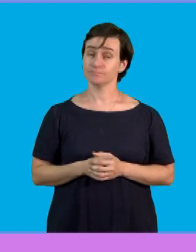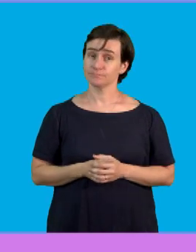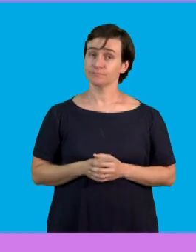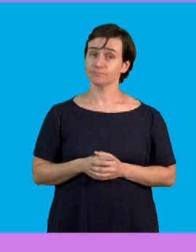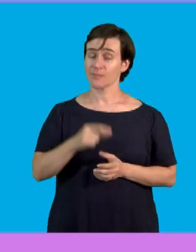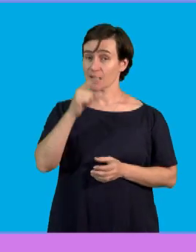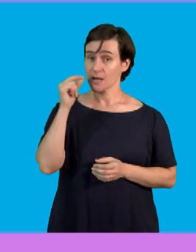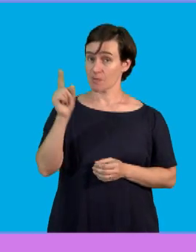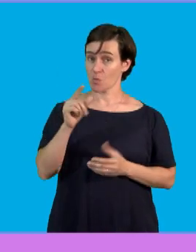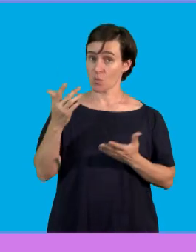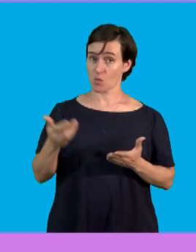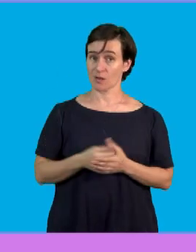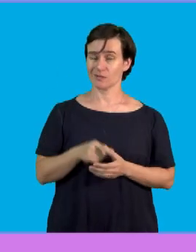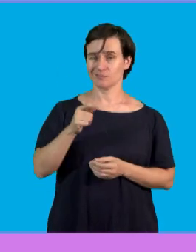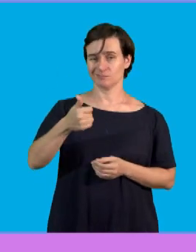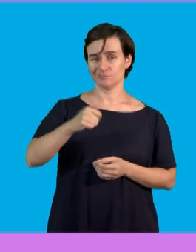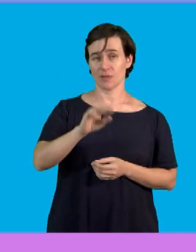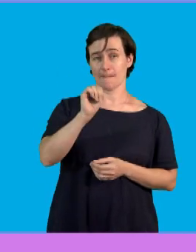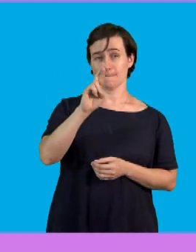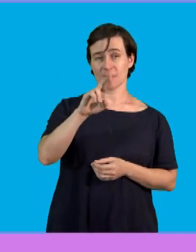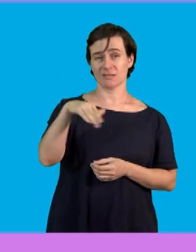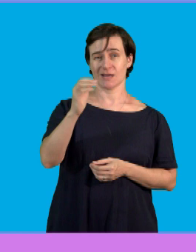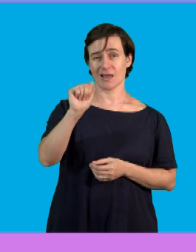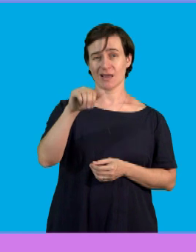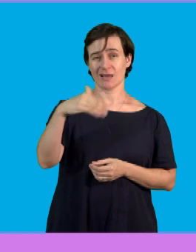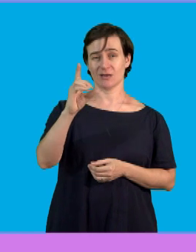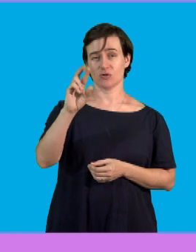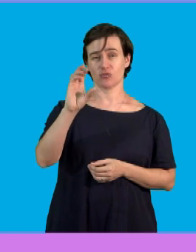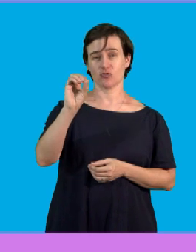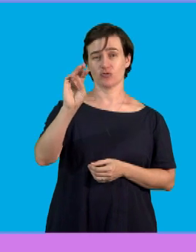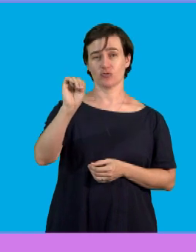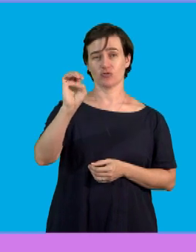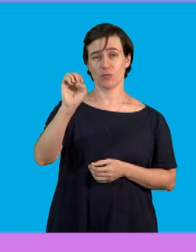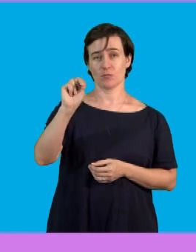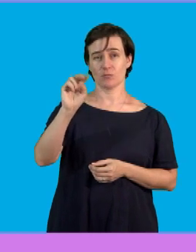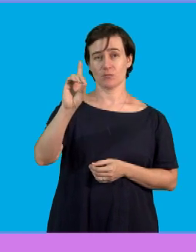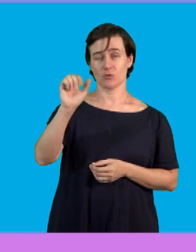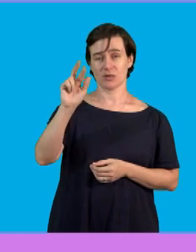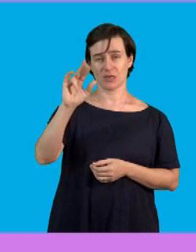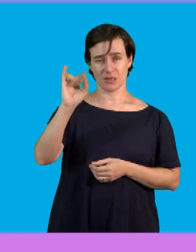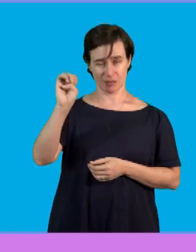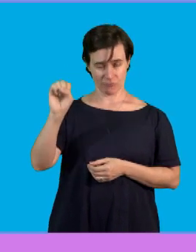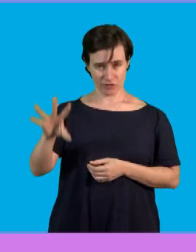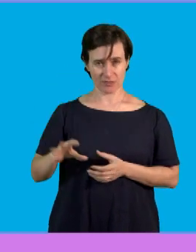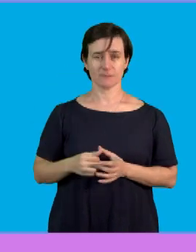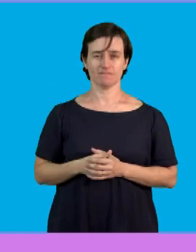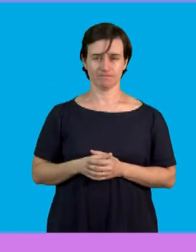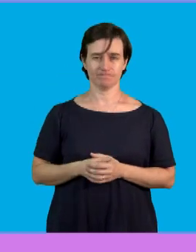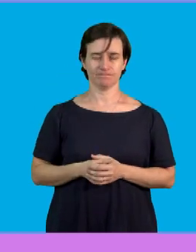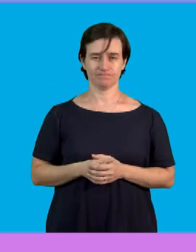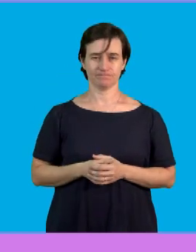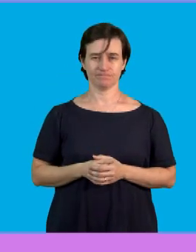holder, of which will be your second answer, it's Mr. A. Dromenders. Mr.